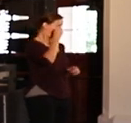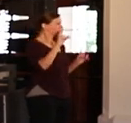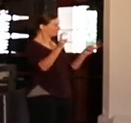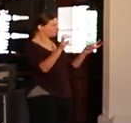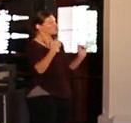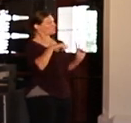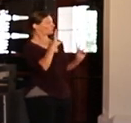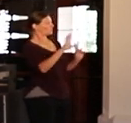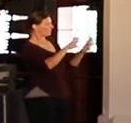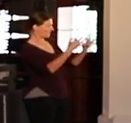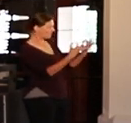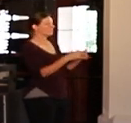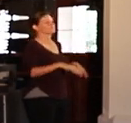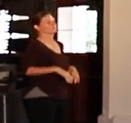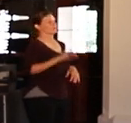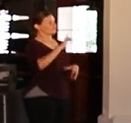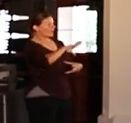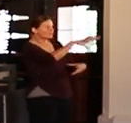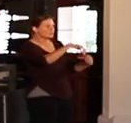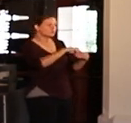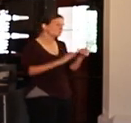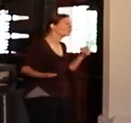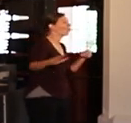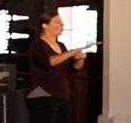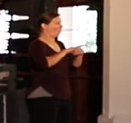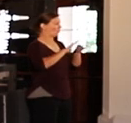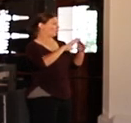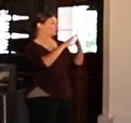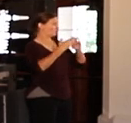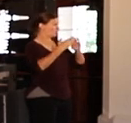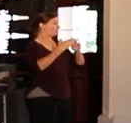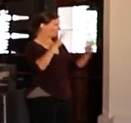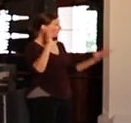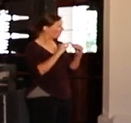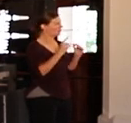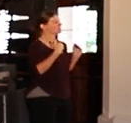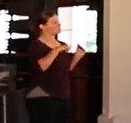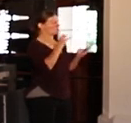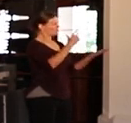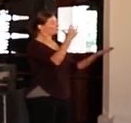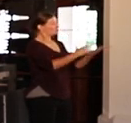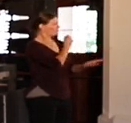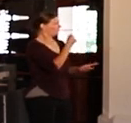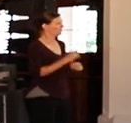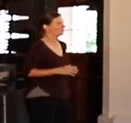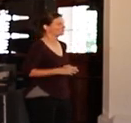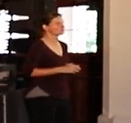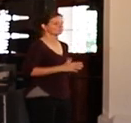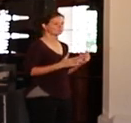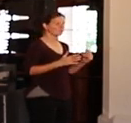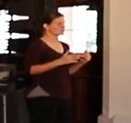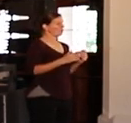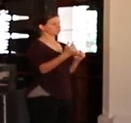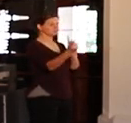are your family, and that includes the entire community. So I encourage you to take advantage of that. Feel free